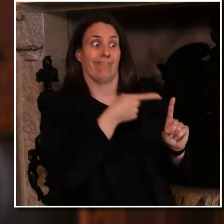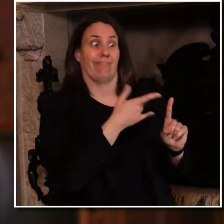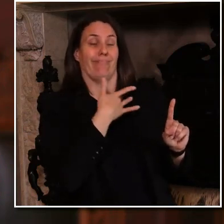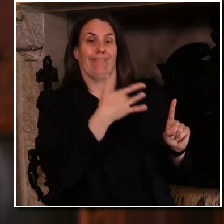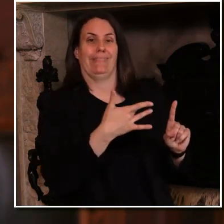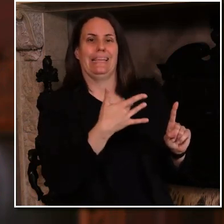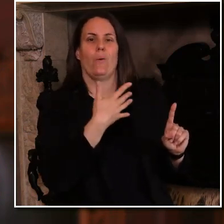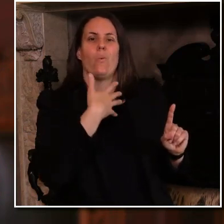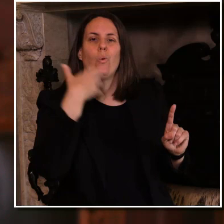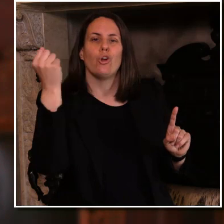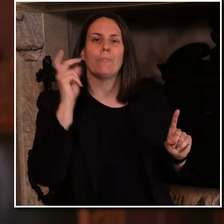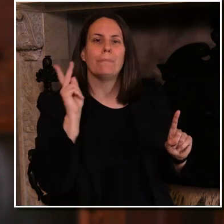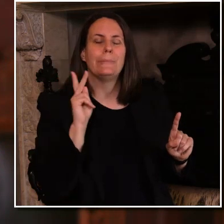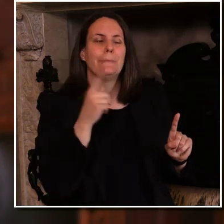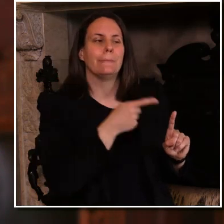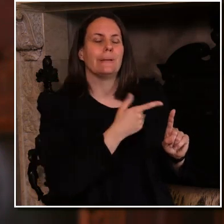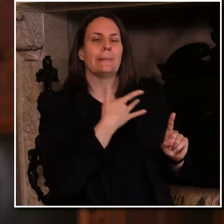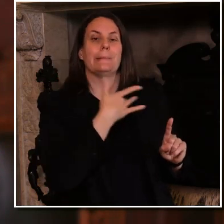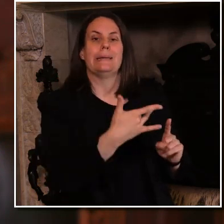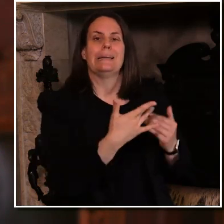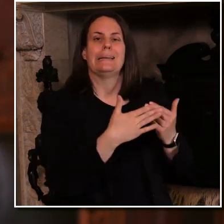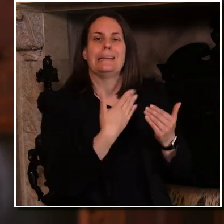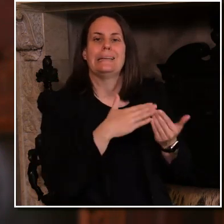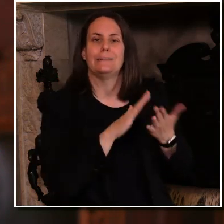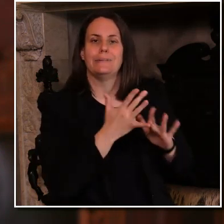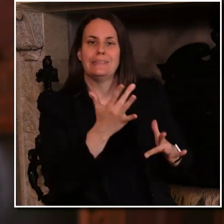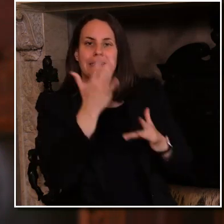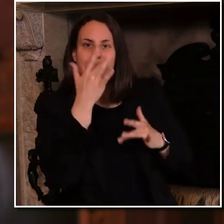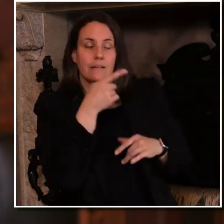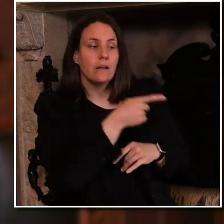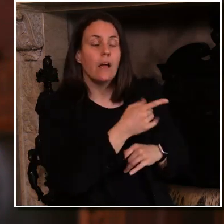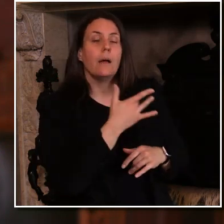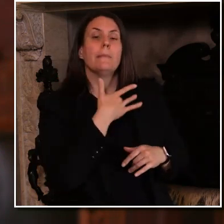folks and folks with underlying health conditions are at greatest risk for